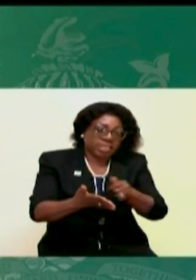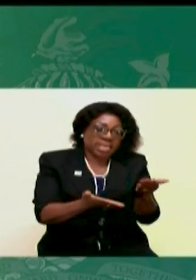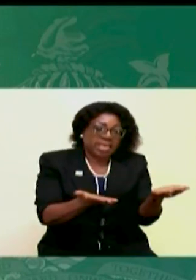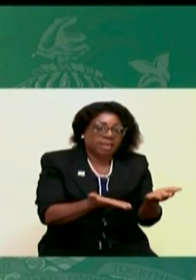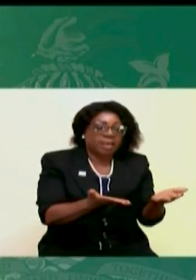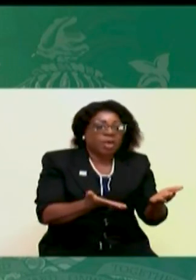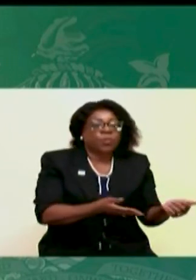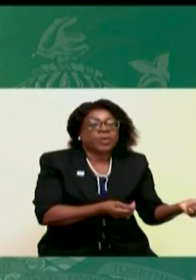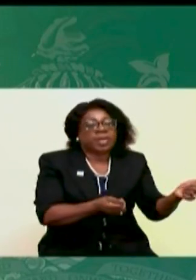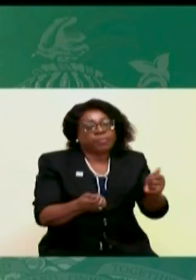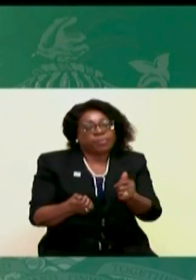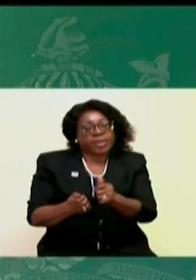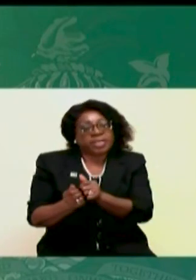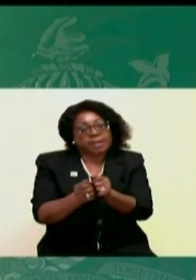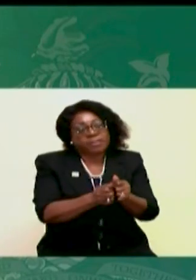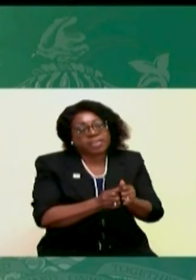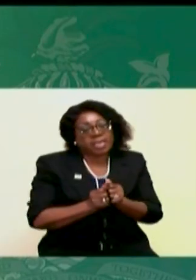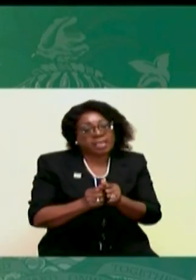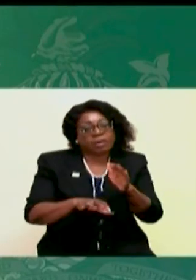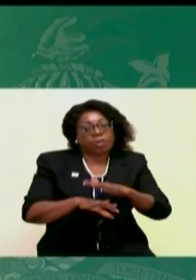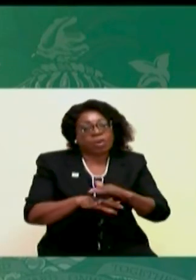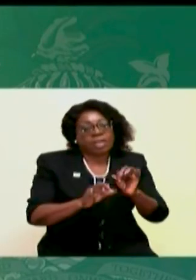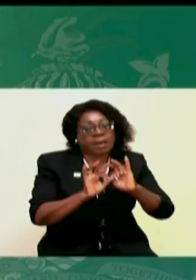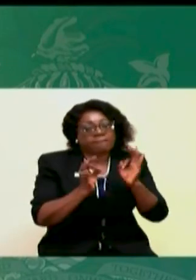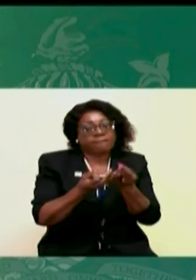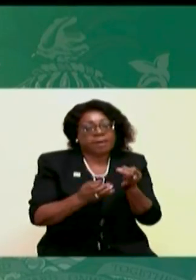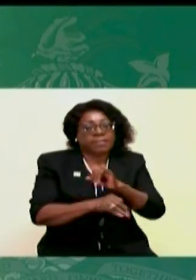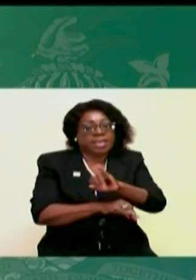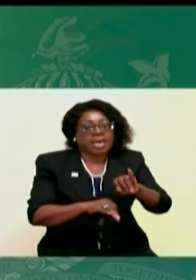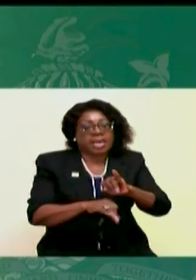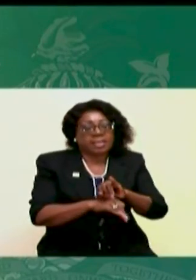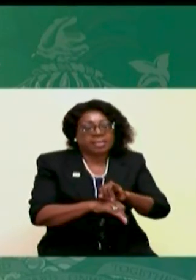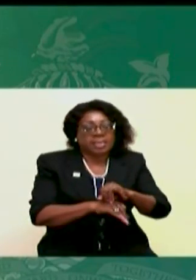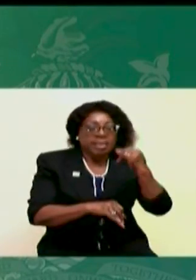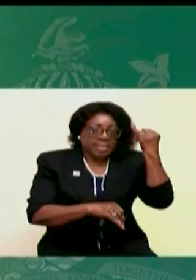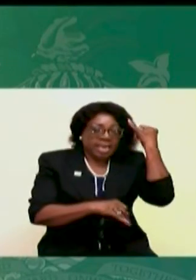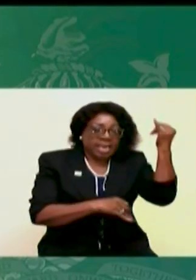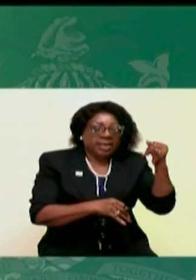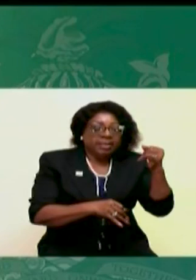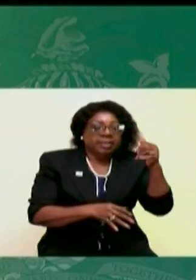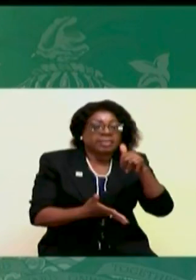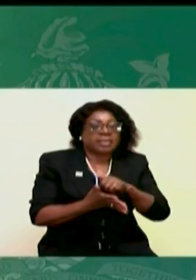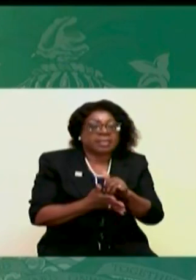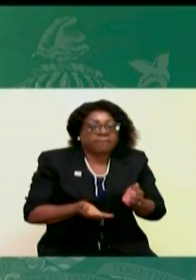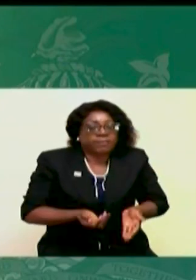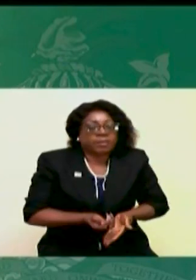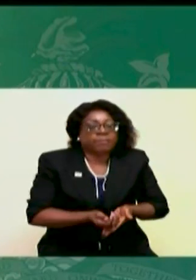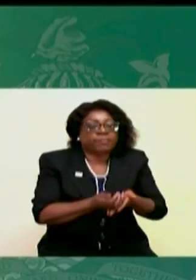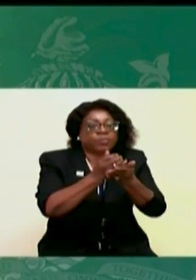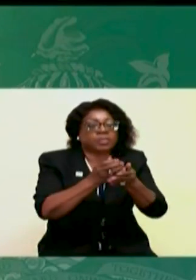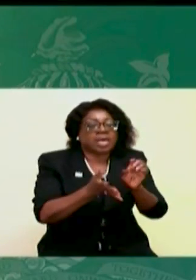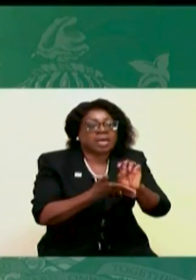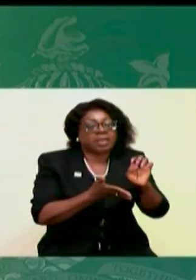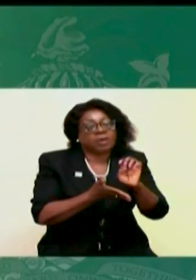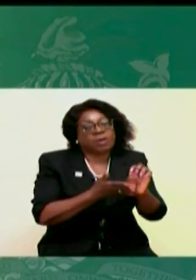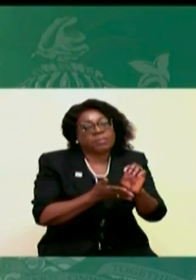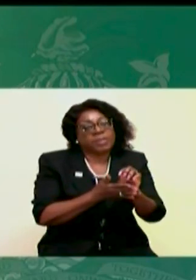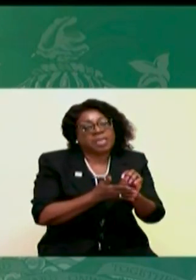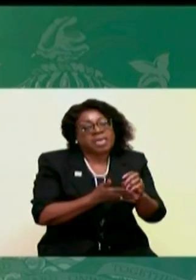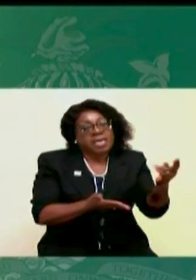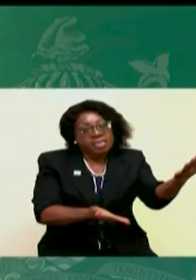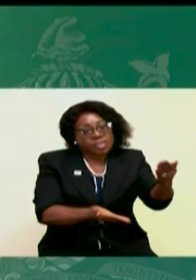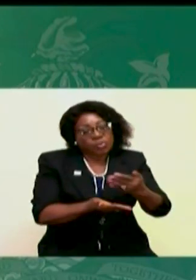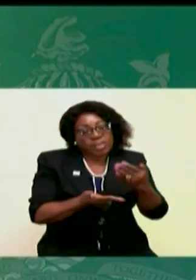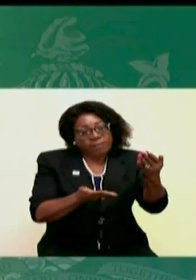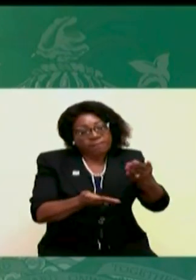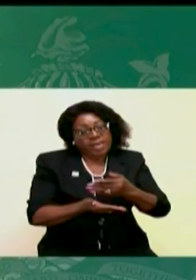can bring them together on our family islands. The idea that if we to boost an economy is to invite an